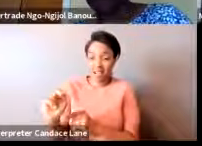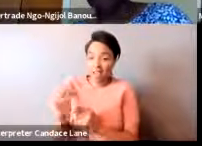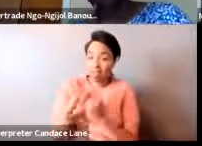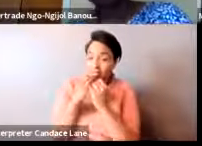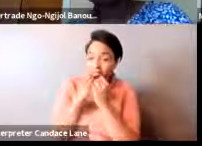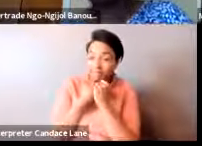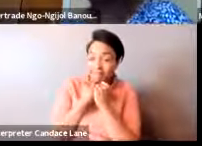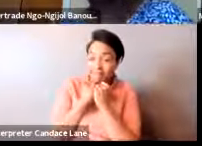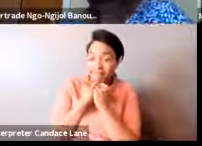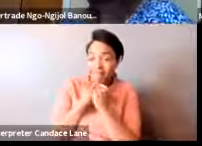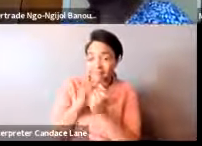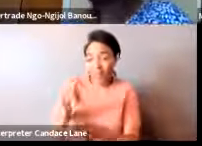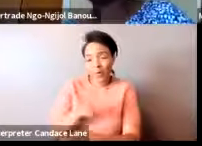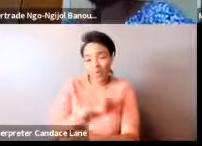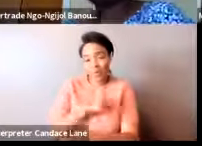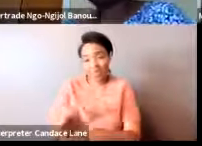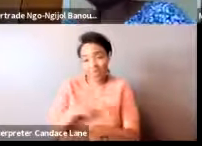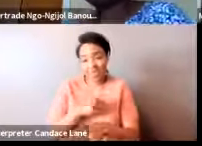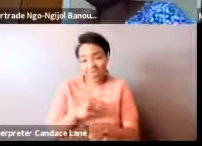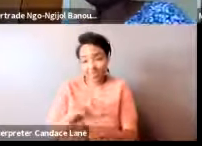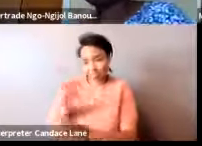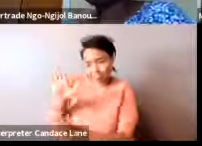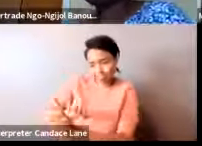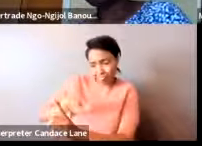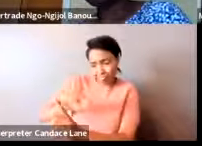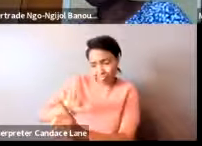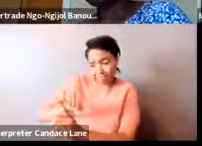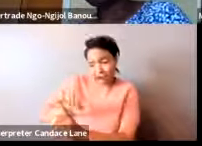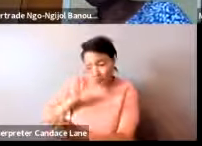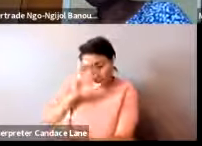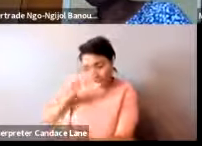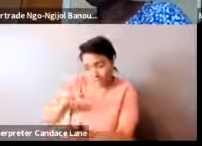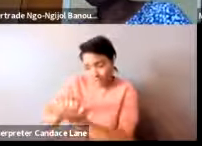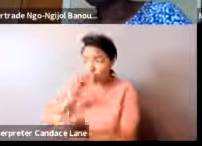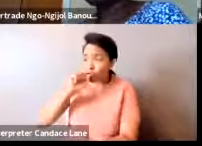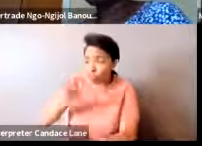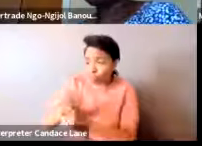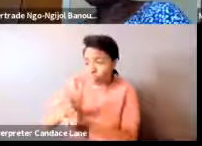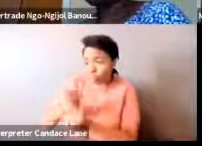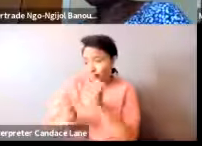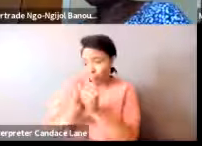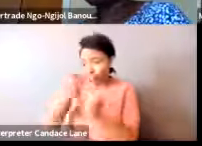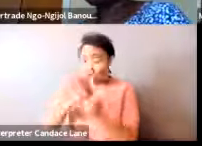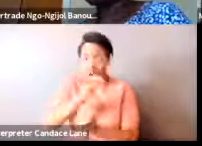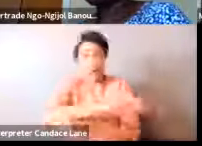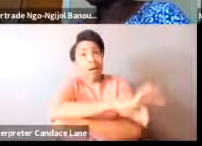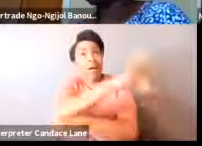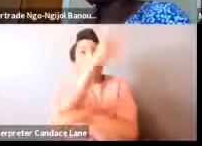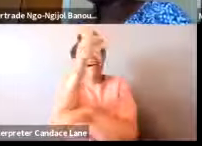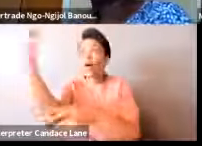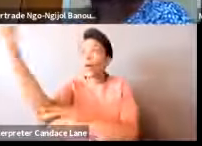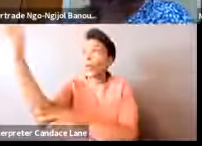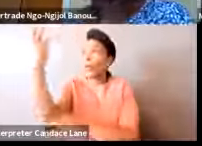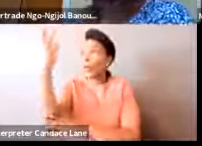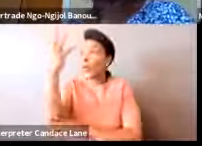Shange. Because of you, I believe in sisterhood and soulful sunshine translated into